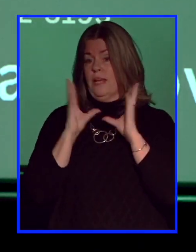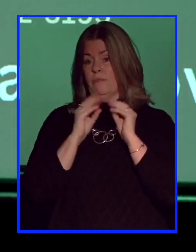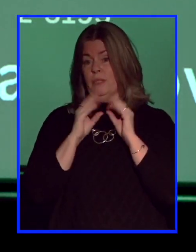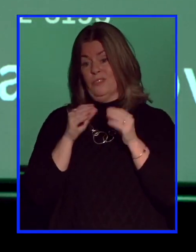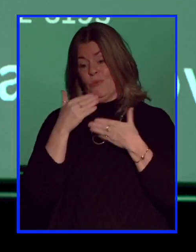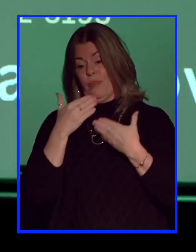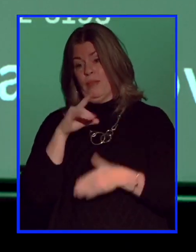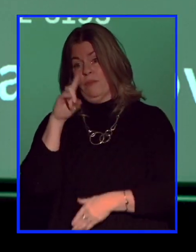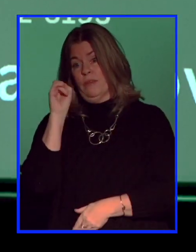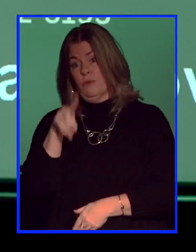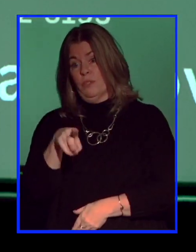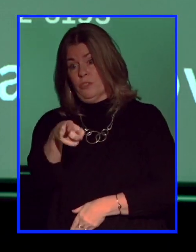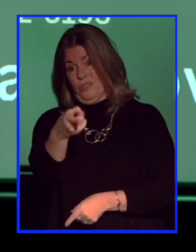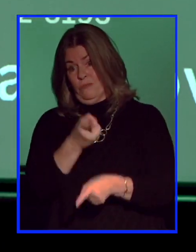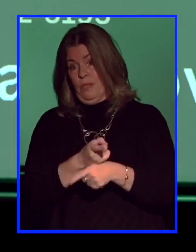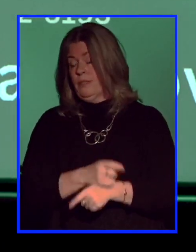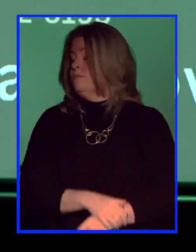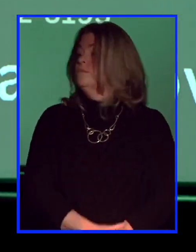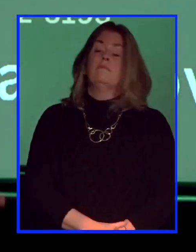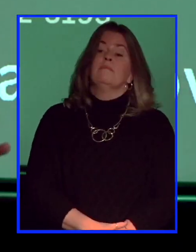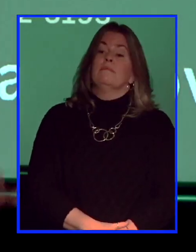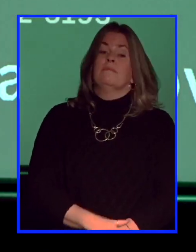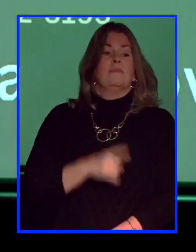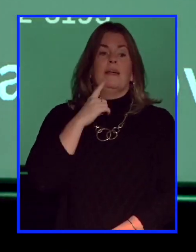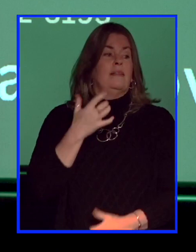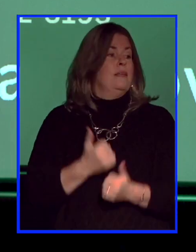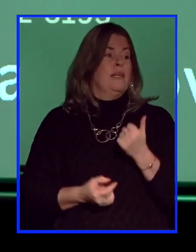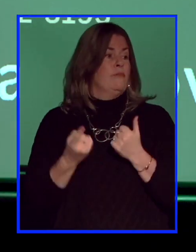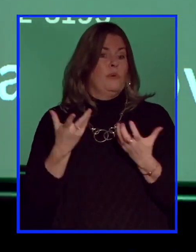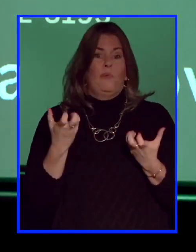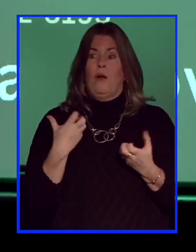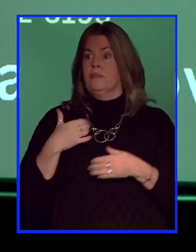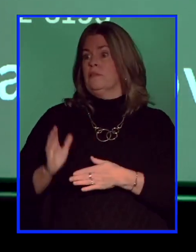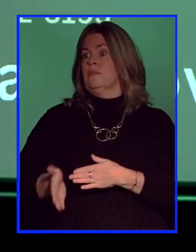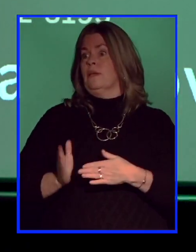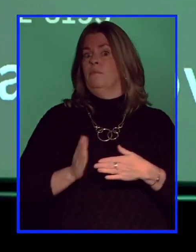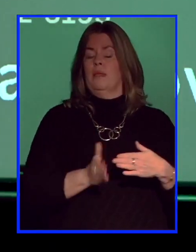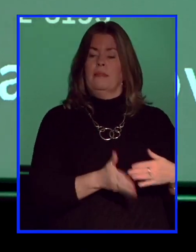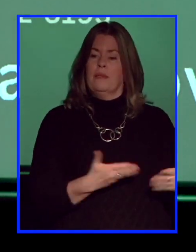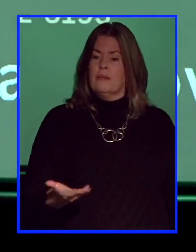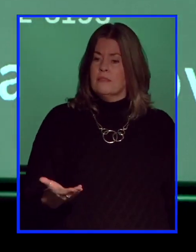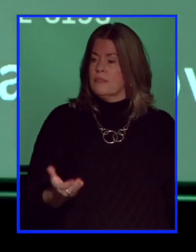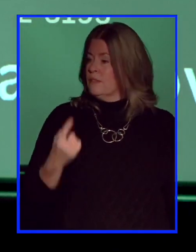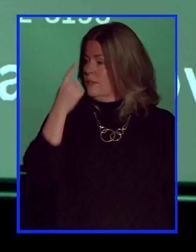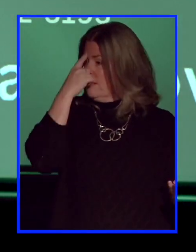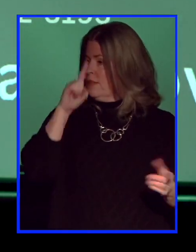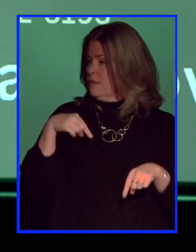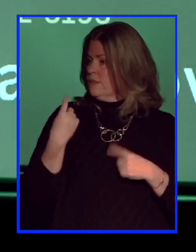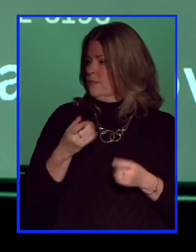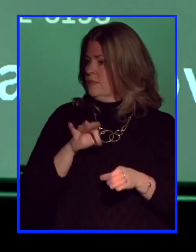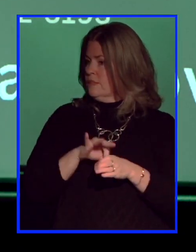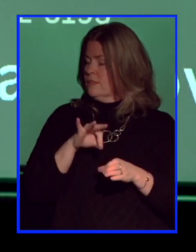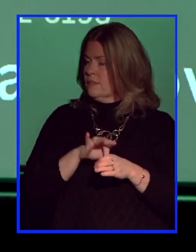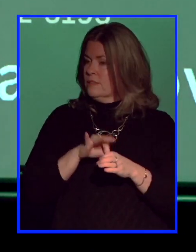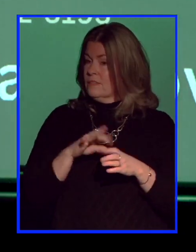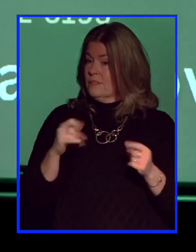you for that question, and you're absolutely right. And I think everybody wants us to get things done. And in fact, I think in this last election, what helped is